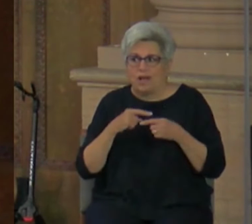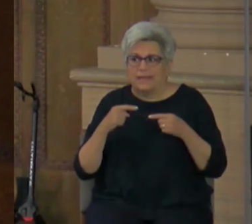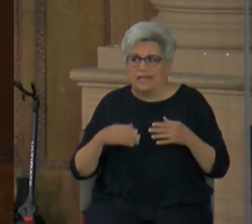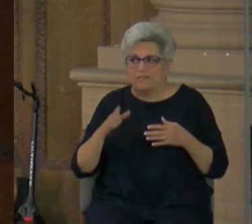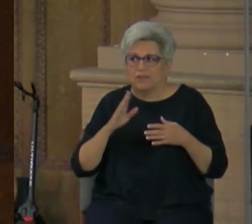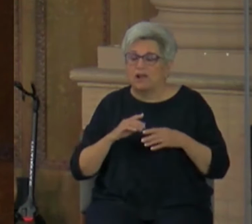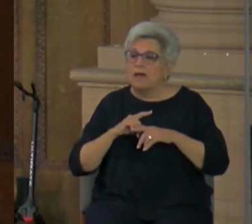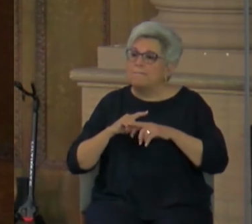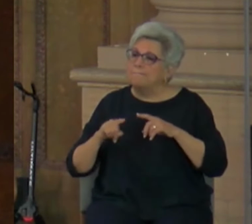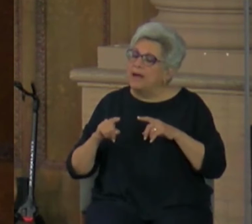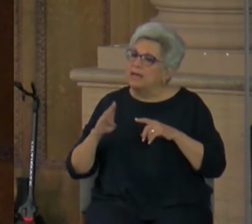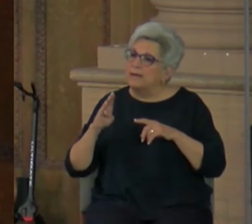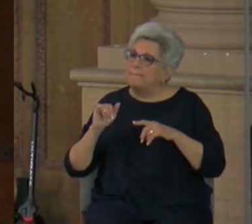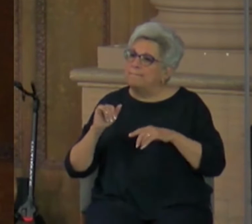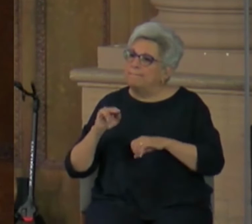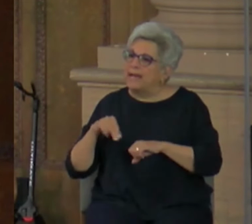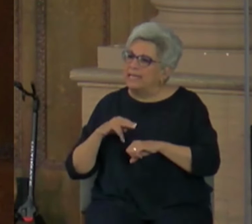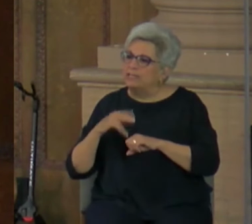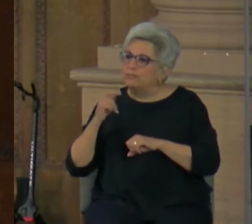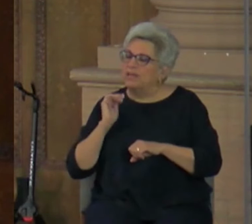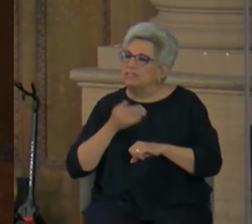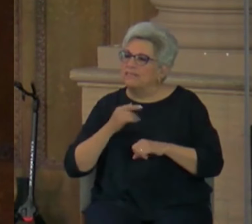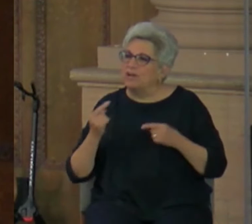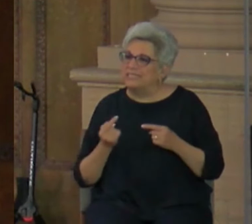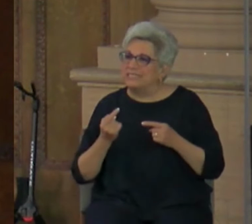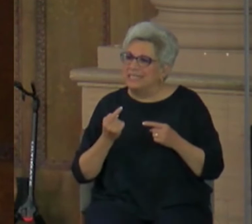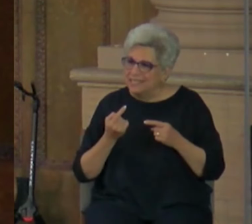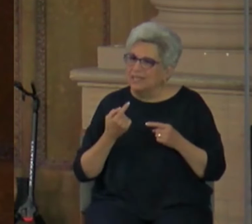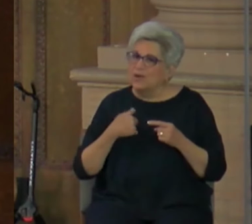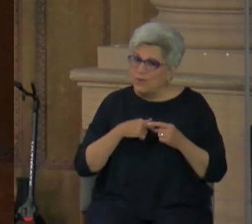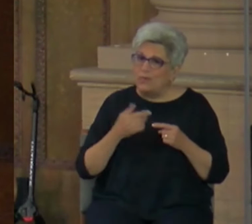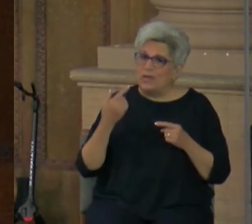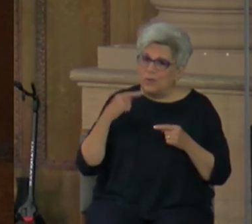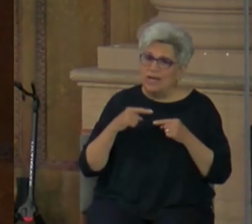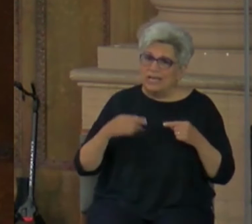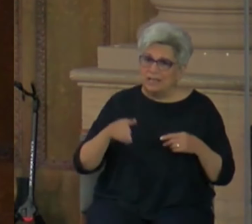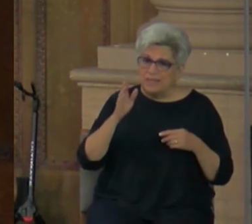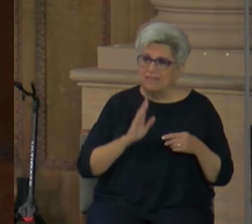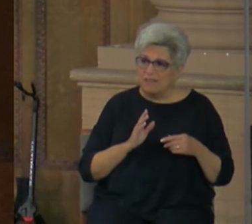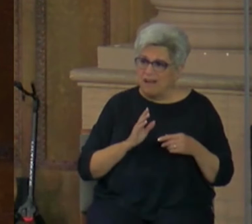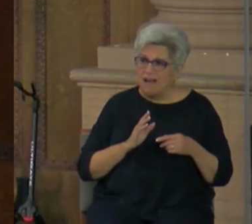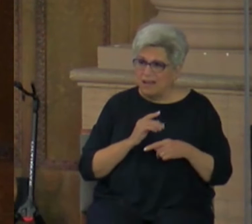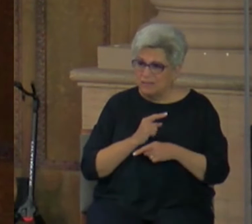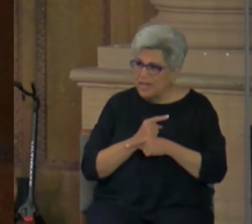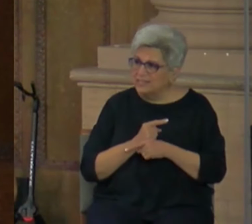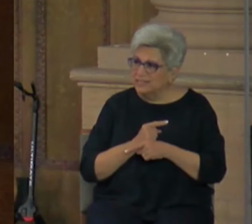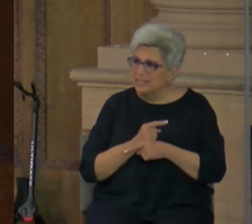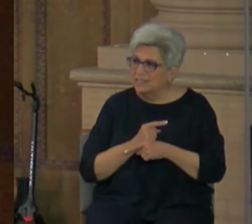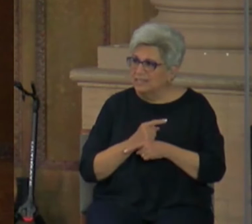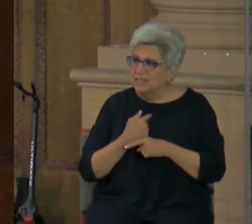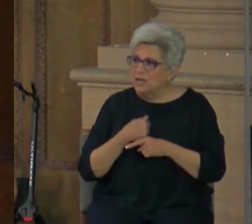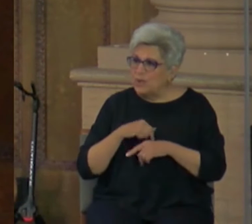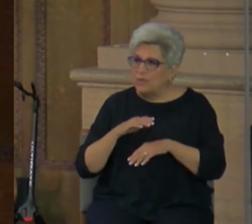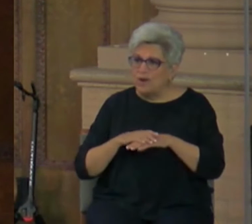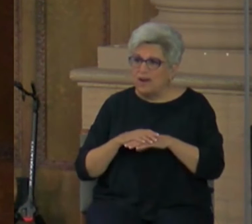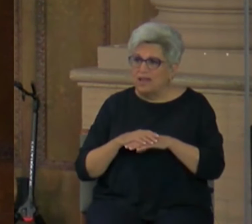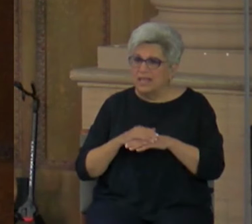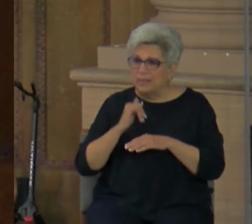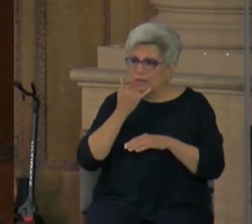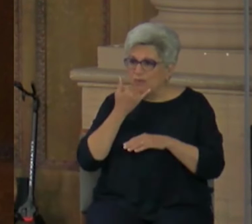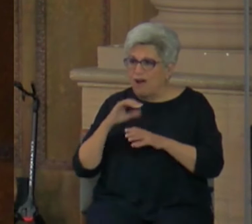by nature, because of our sin, we naturally are his enemies. We're naturally on the wrong side of that